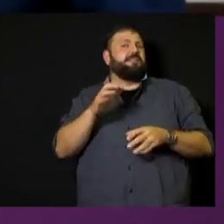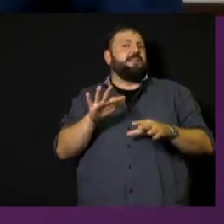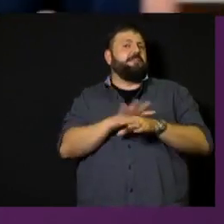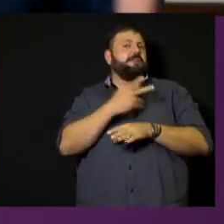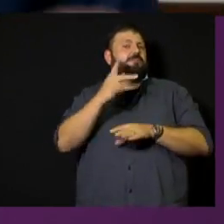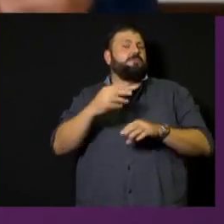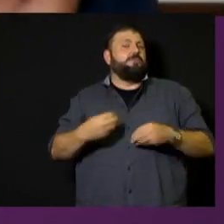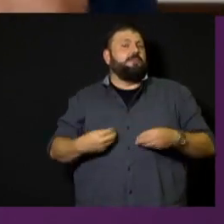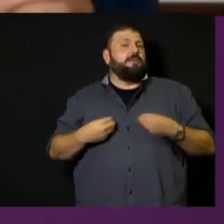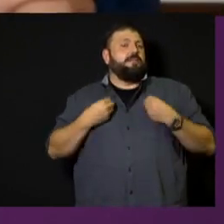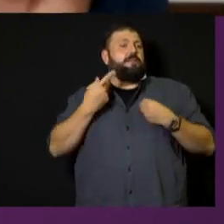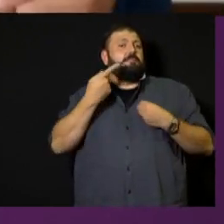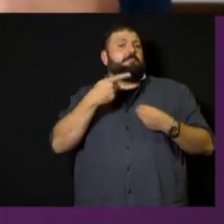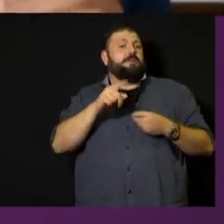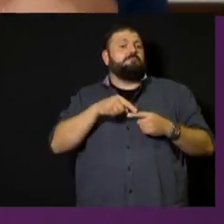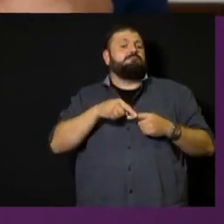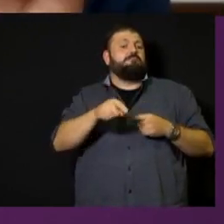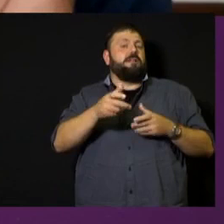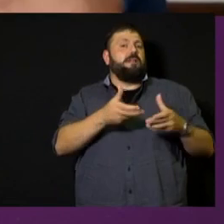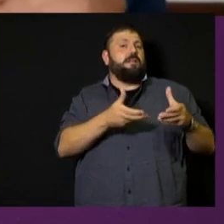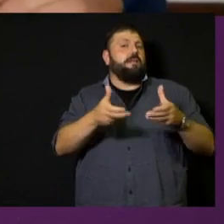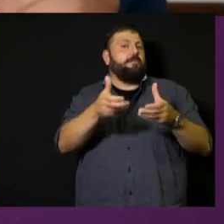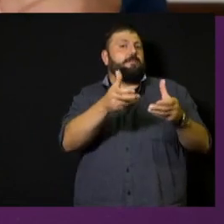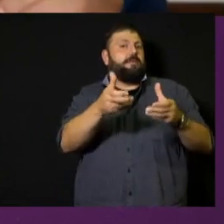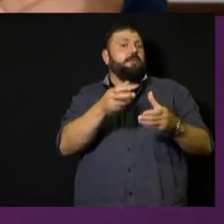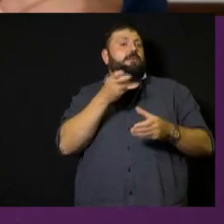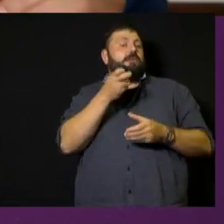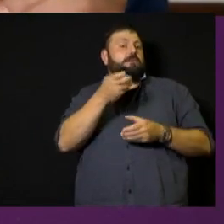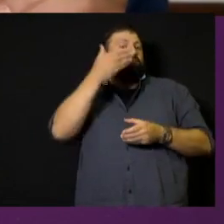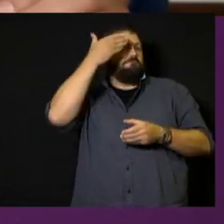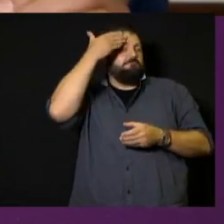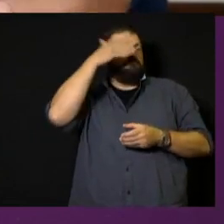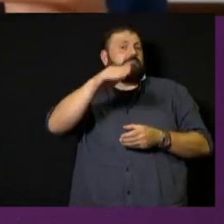they want to change their lives, but along the way, knowing the